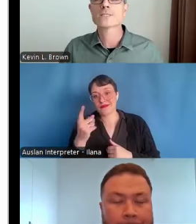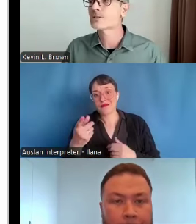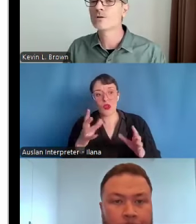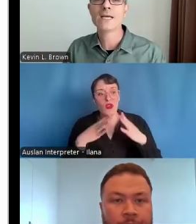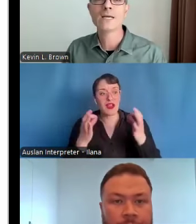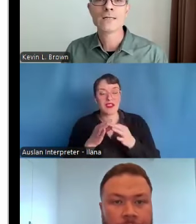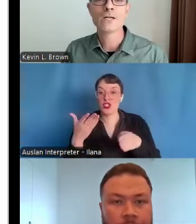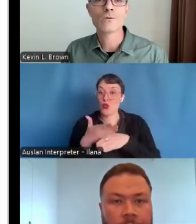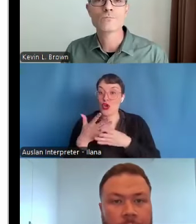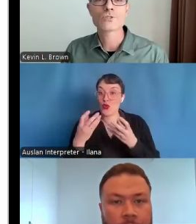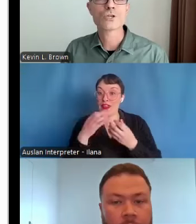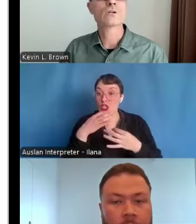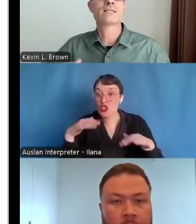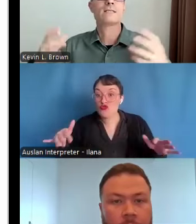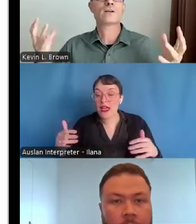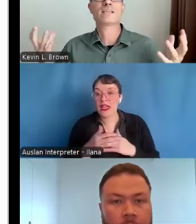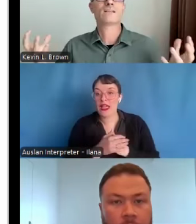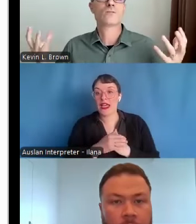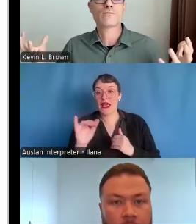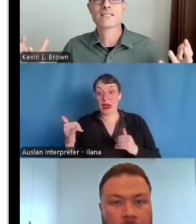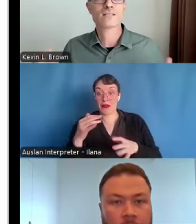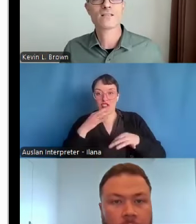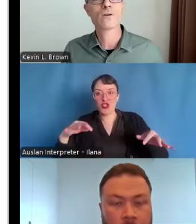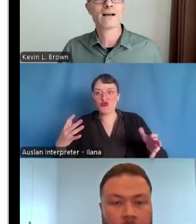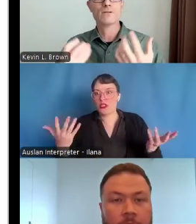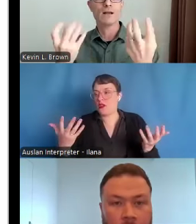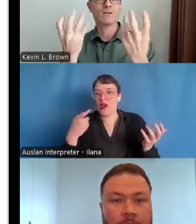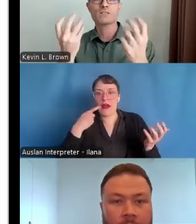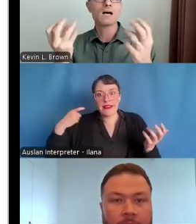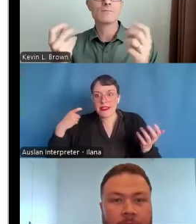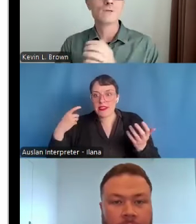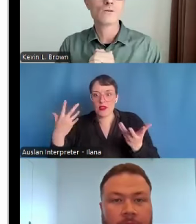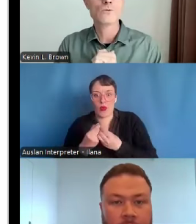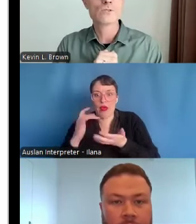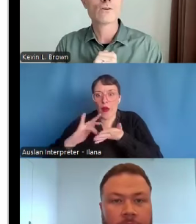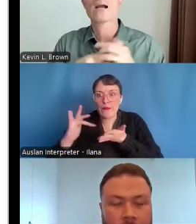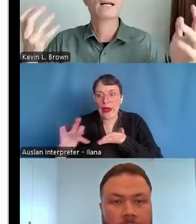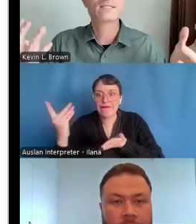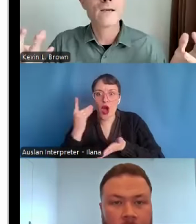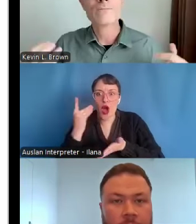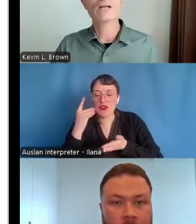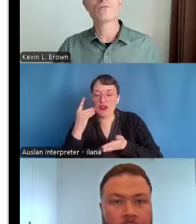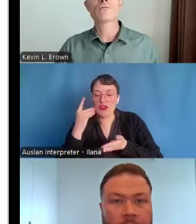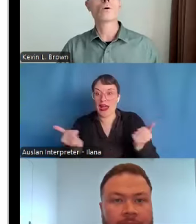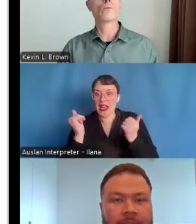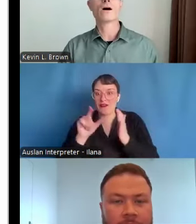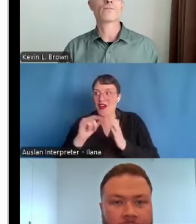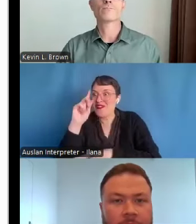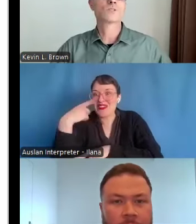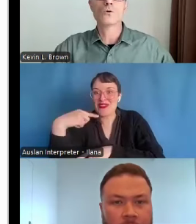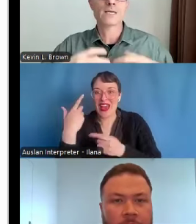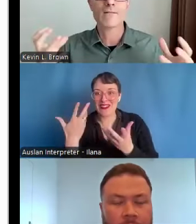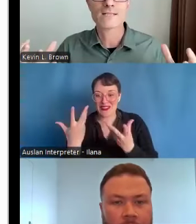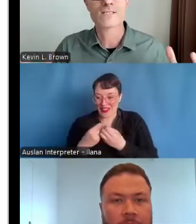with arts, it could be, children these days are addicted to their devices and don't have enough time, using their hands. Therefore we